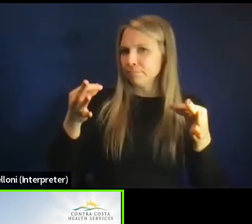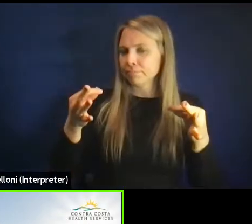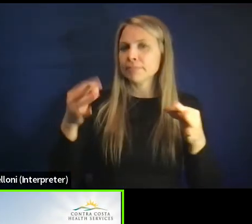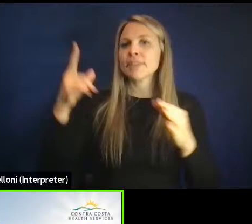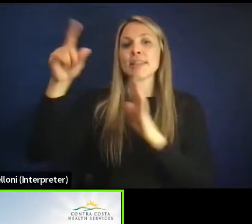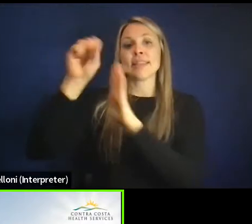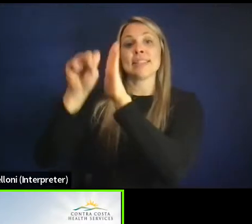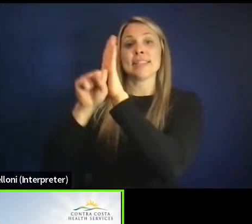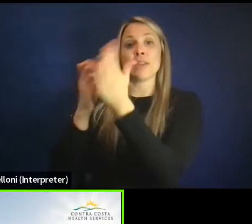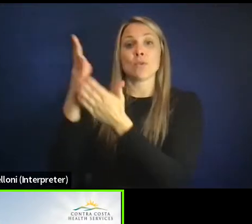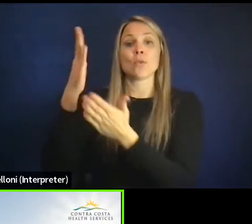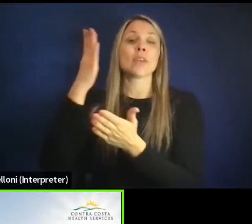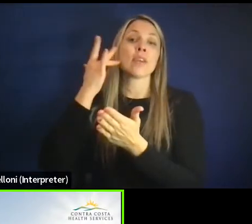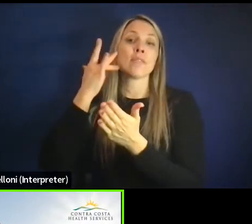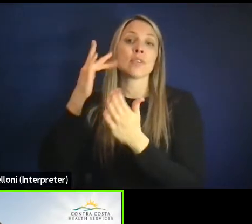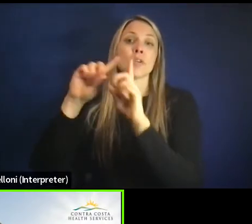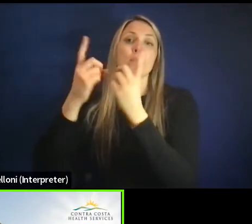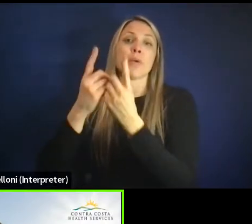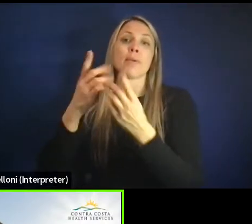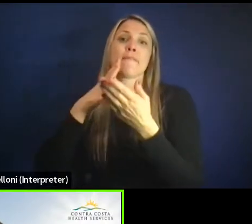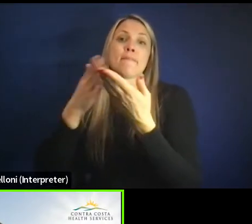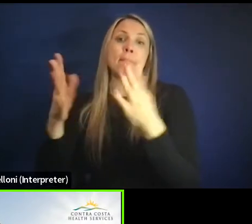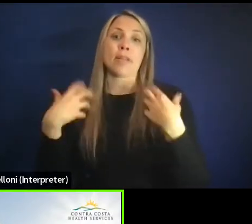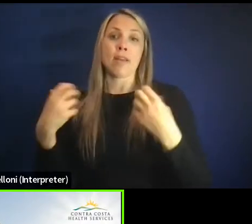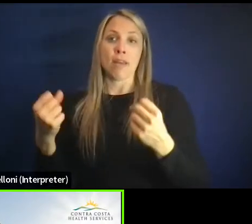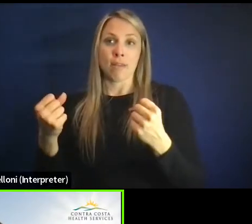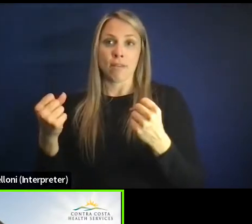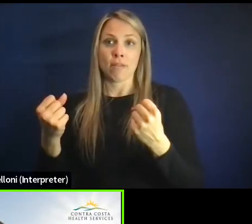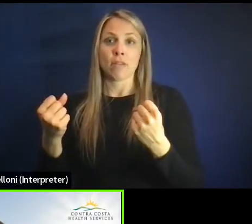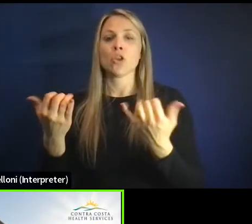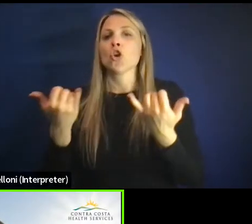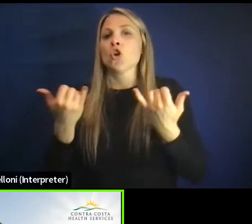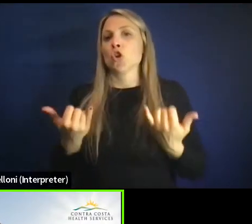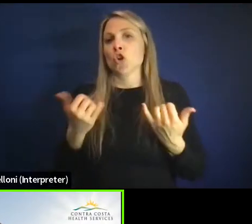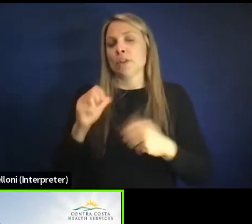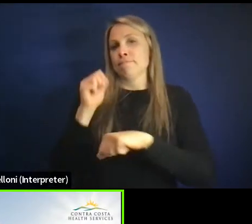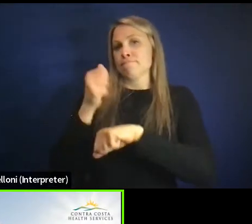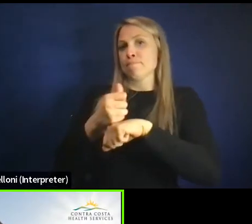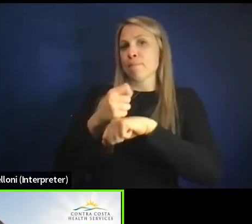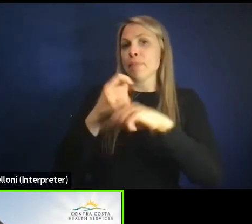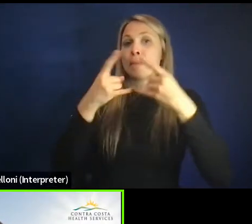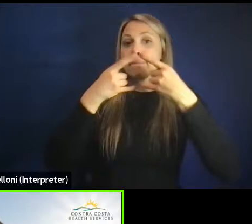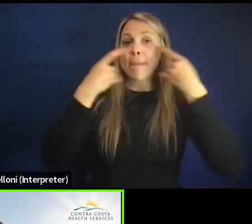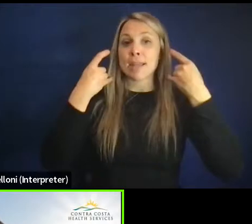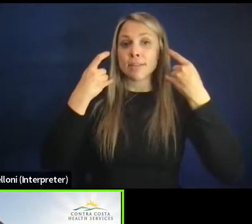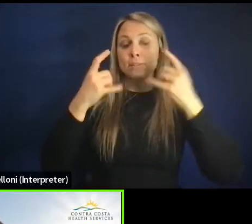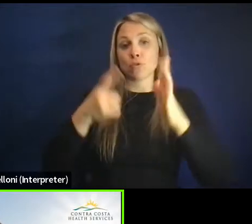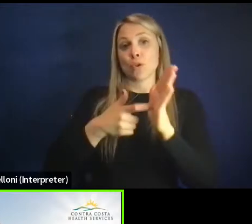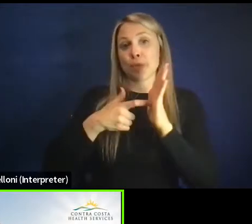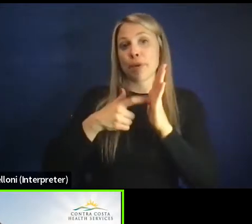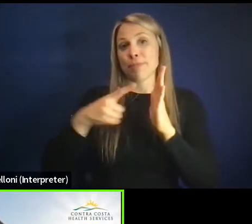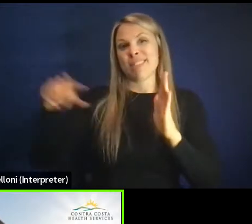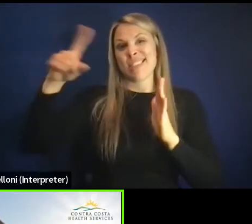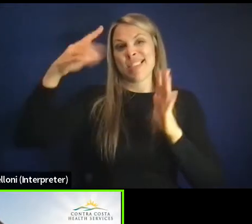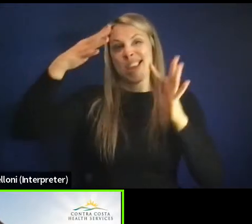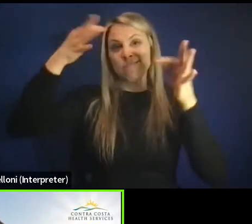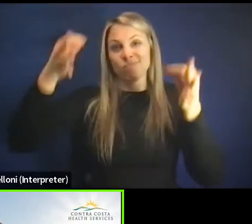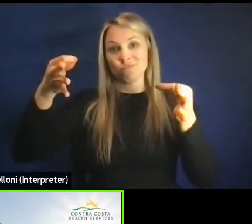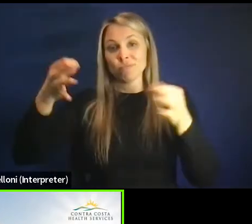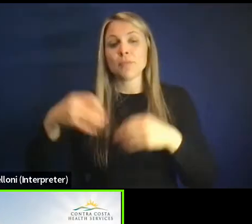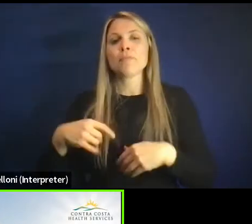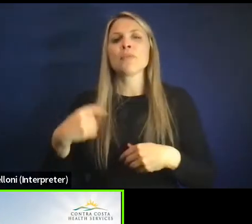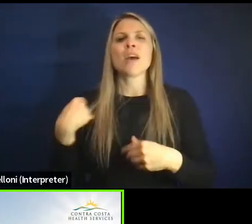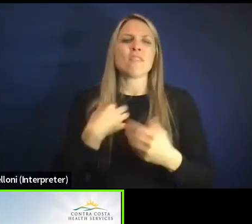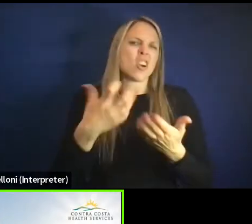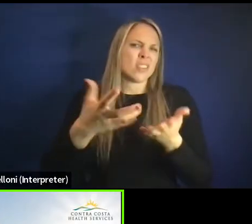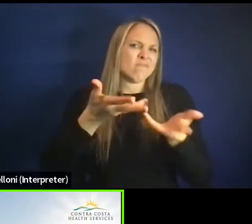through the California Department of Public Health, currently is setting the mask requirements in schools. And I know I've talked